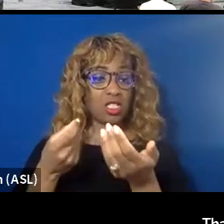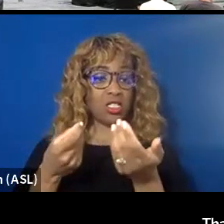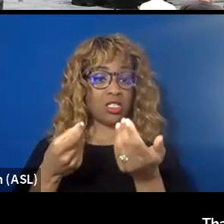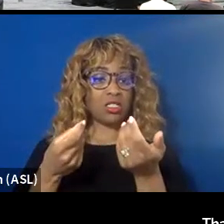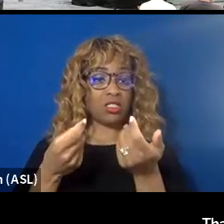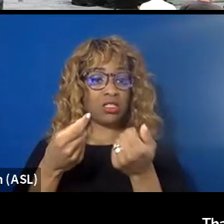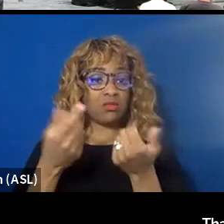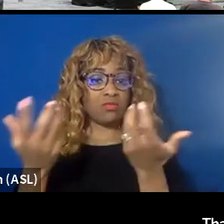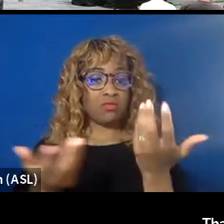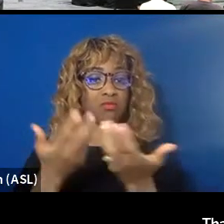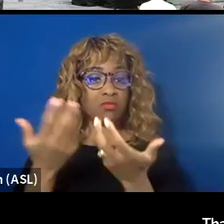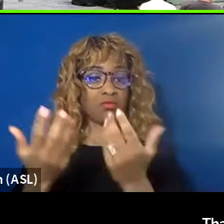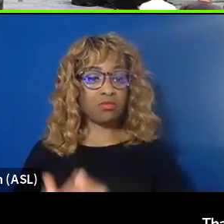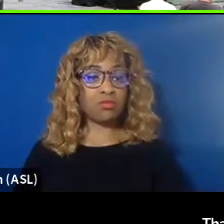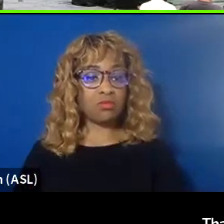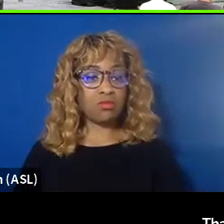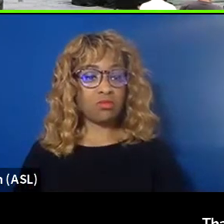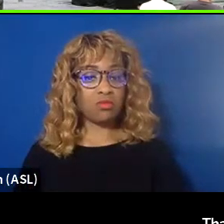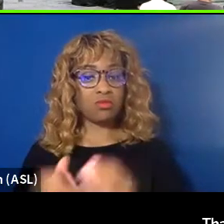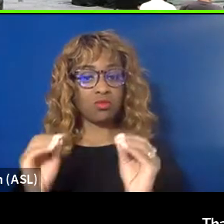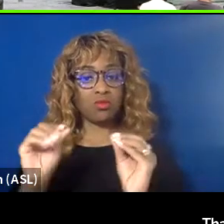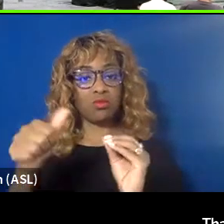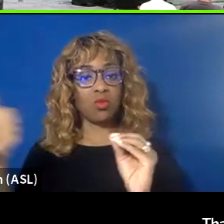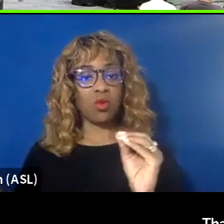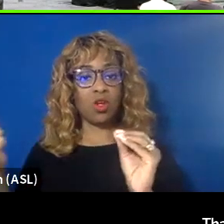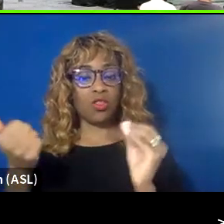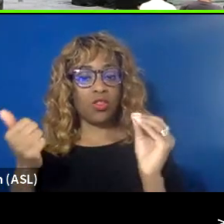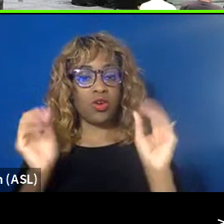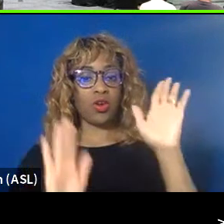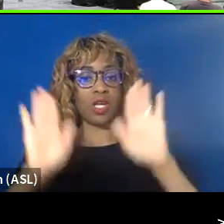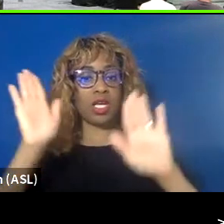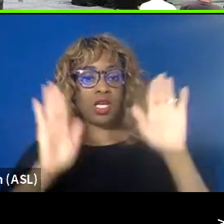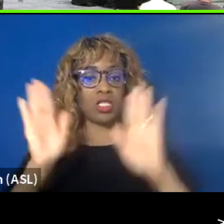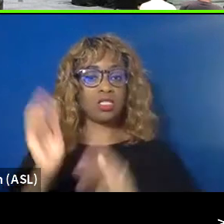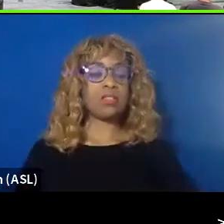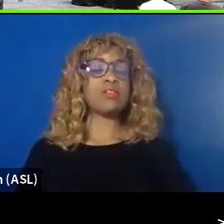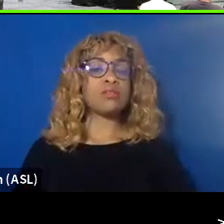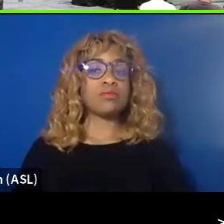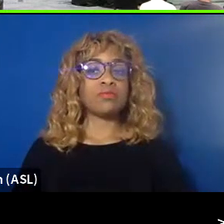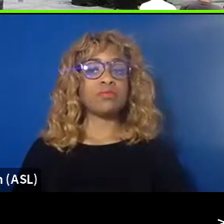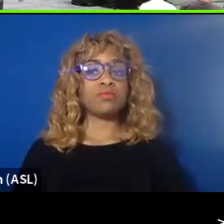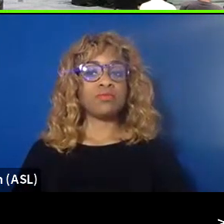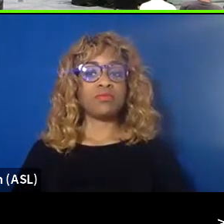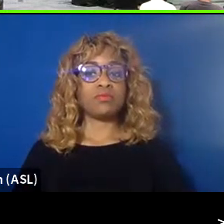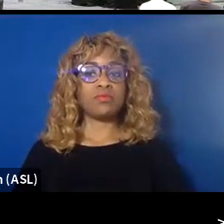the? There are no other hands raised in the room. Okay.